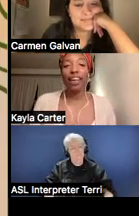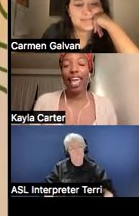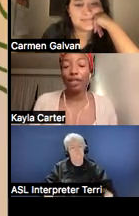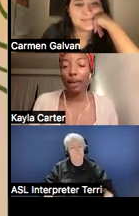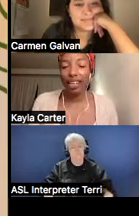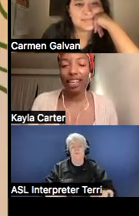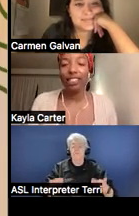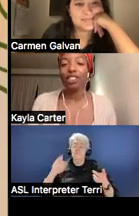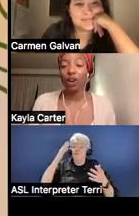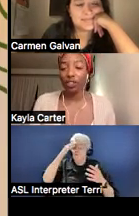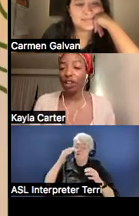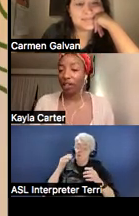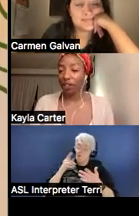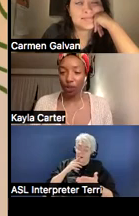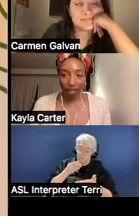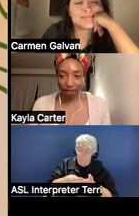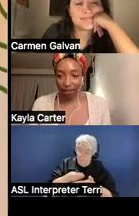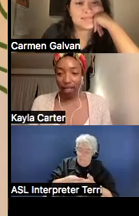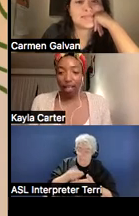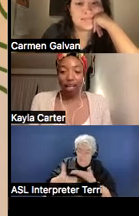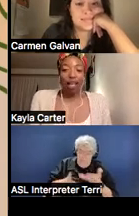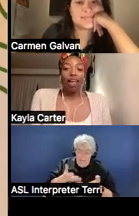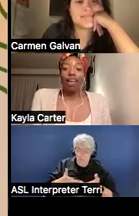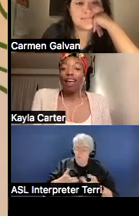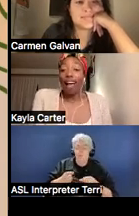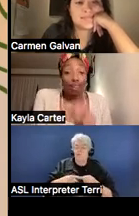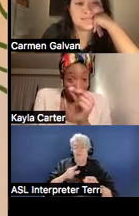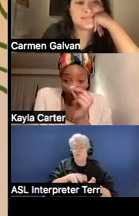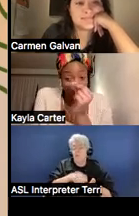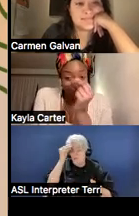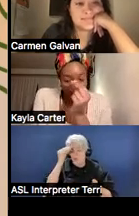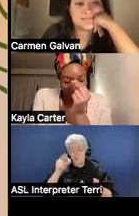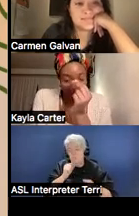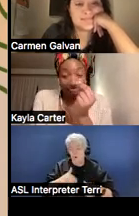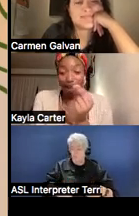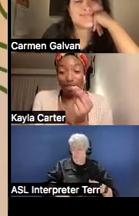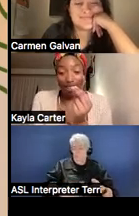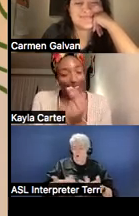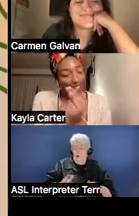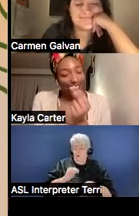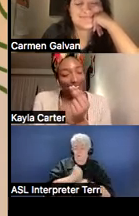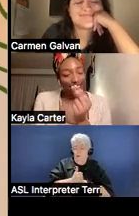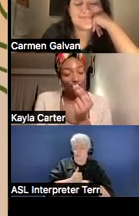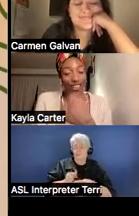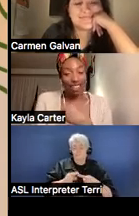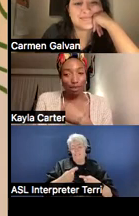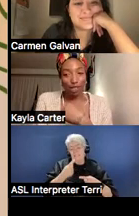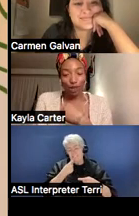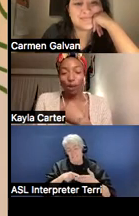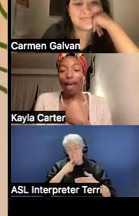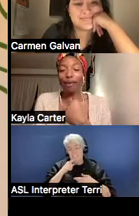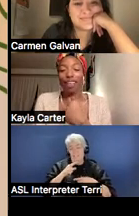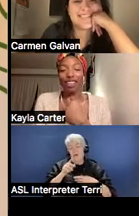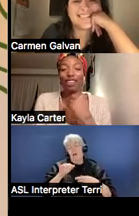Knowing how to handle money is learned, not intuitive. I need y'all to remember this, and I'm saying this, and the y'all is me